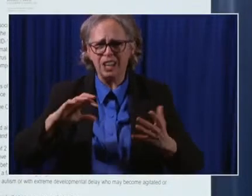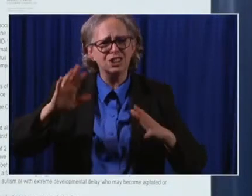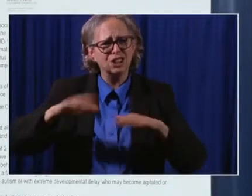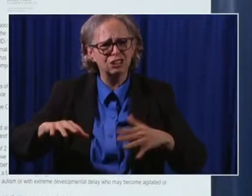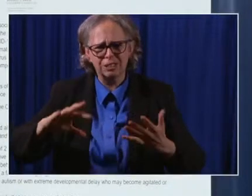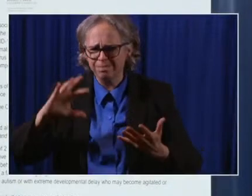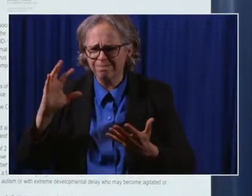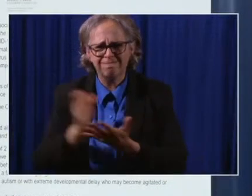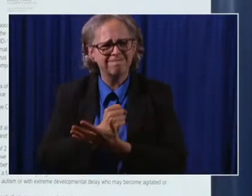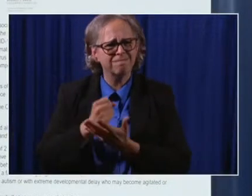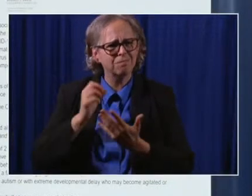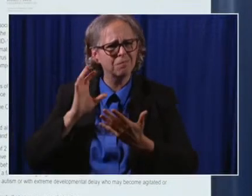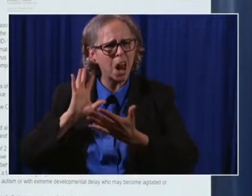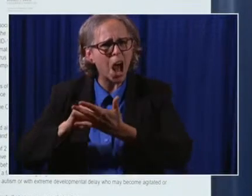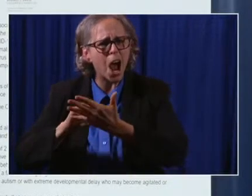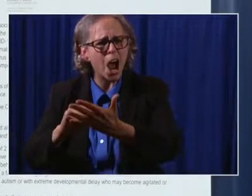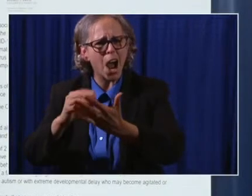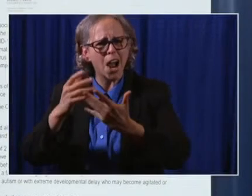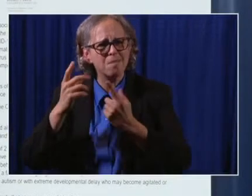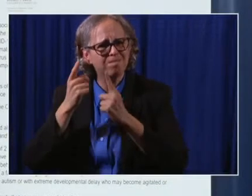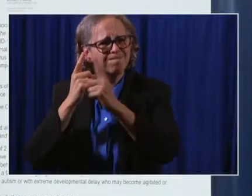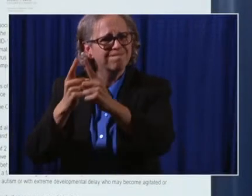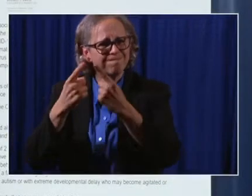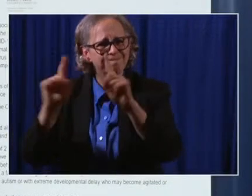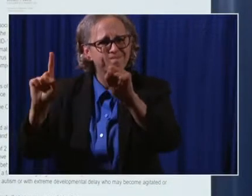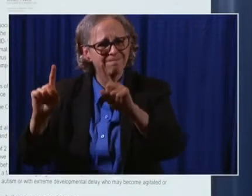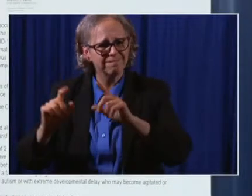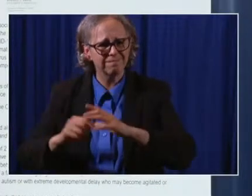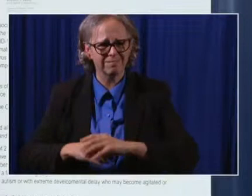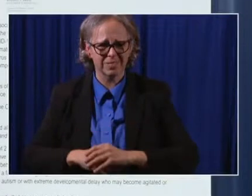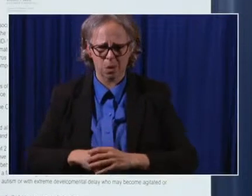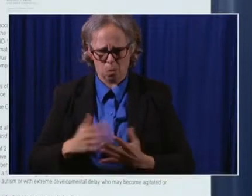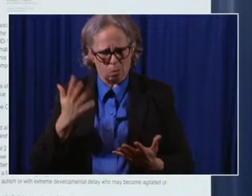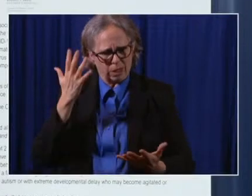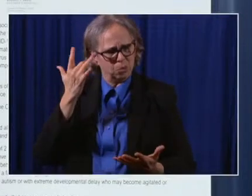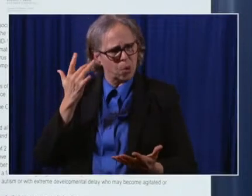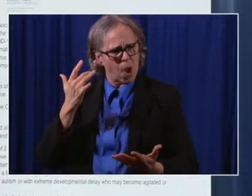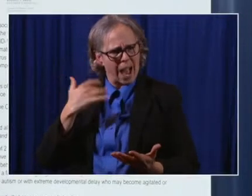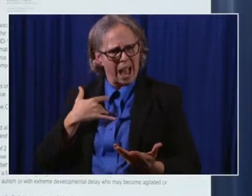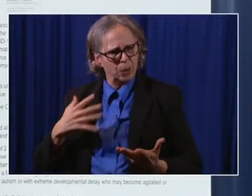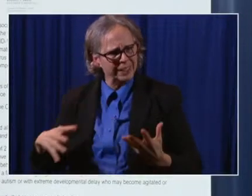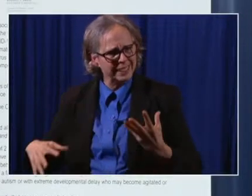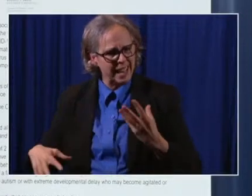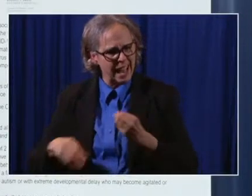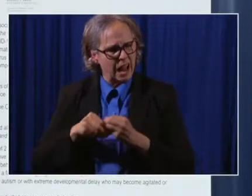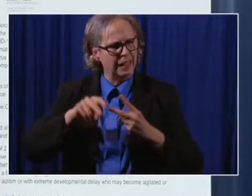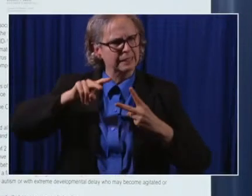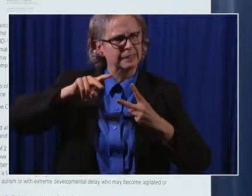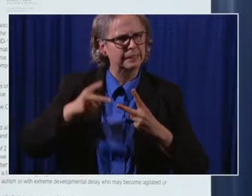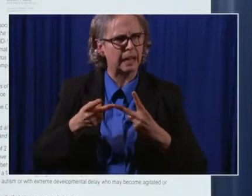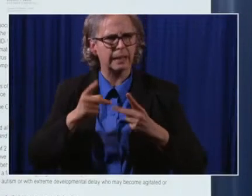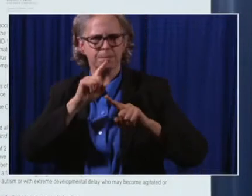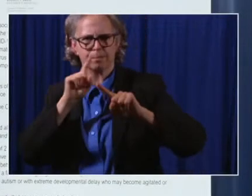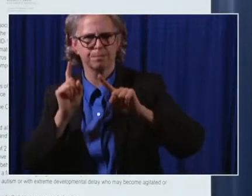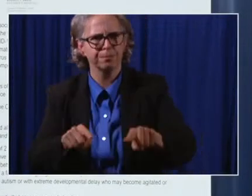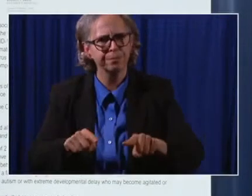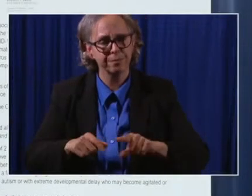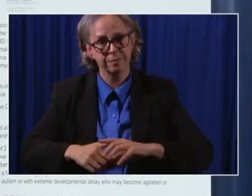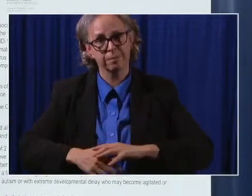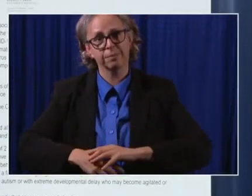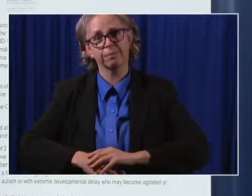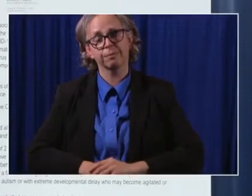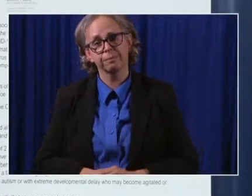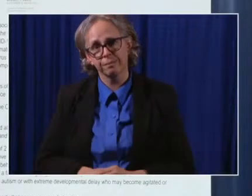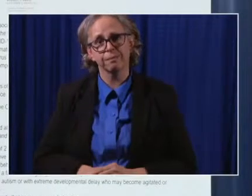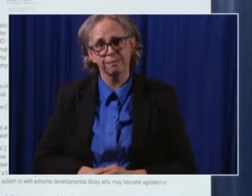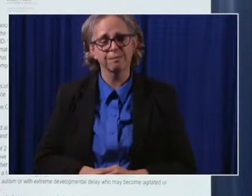year. We are doing this so that child has the best possibility of achieving those goals. Our